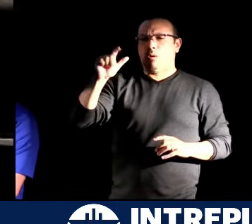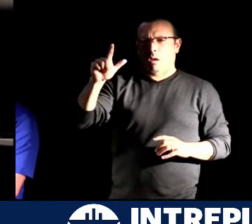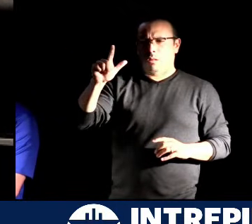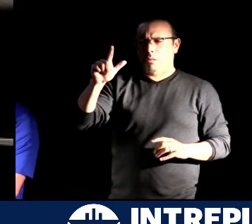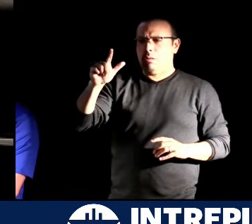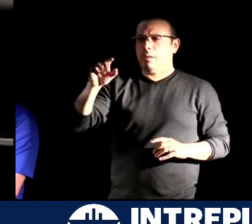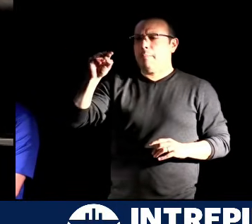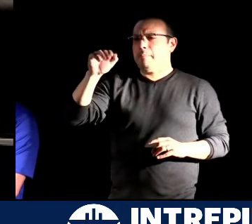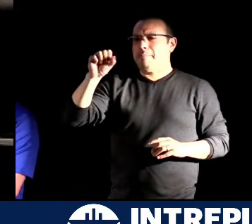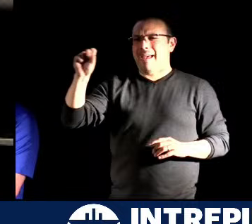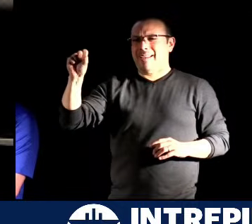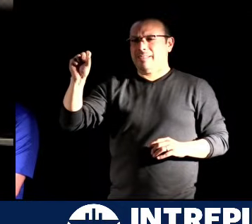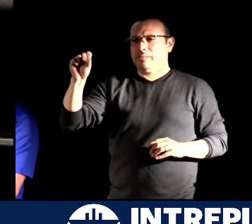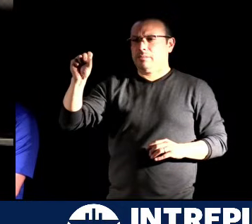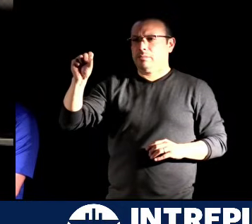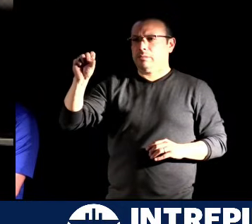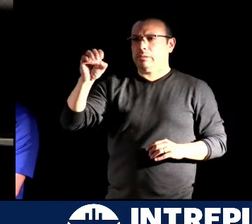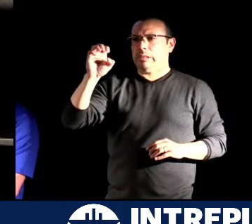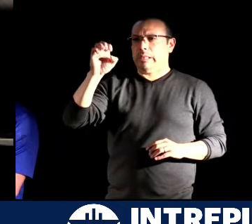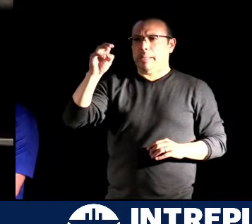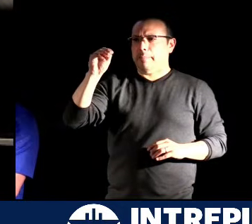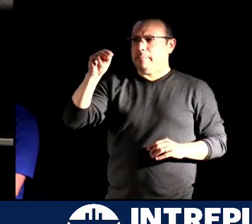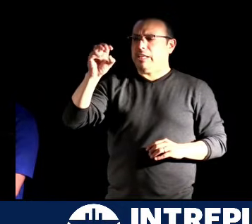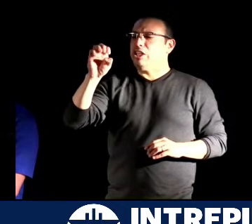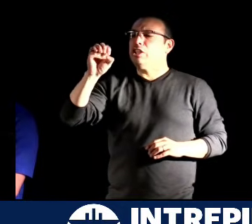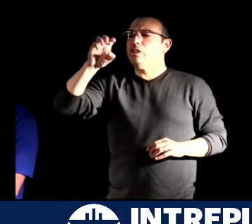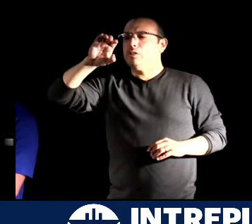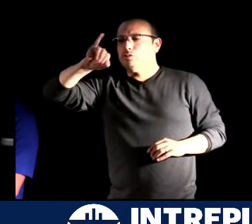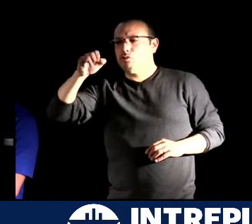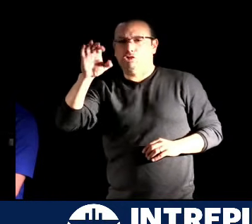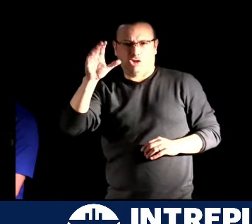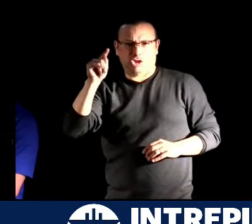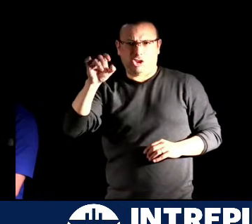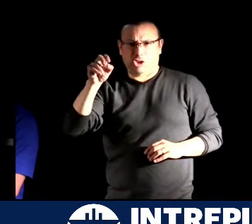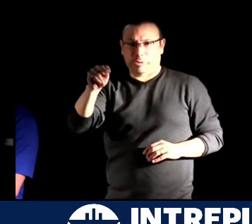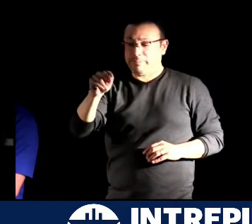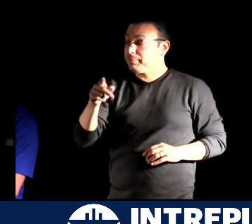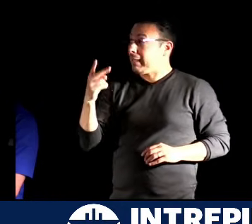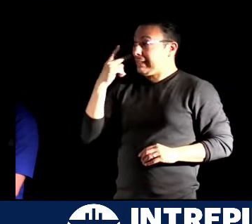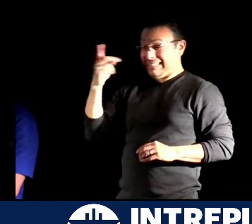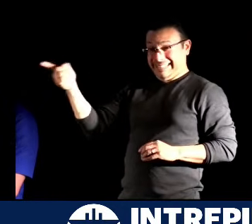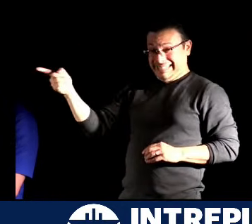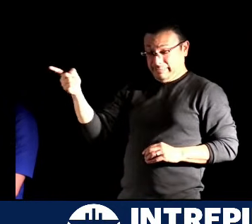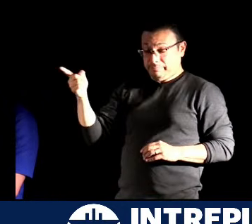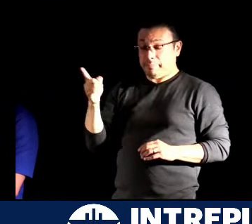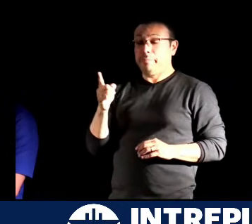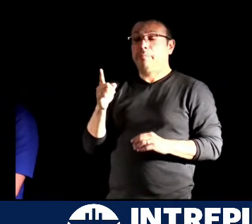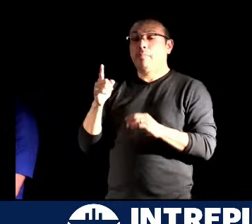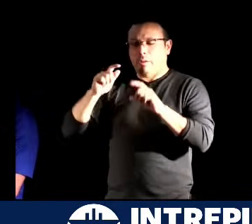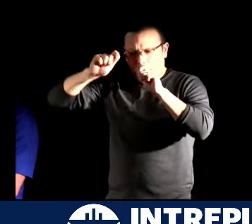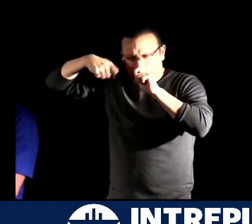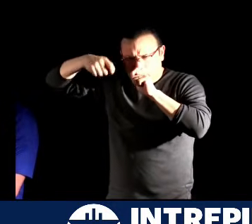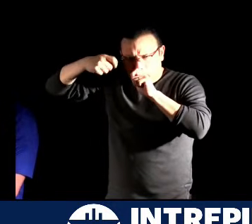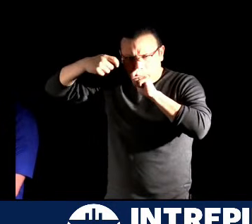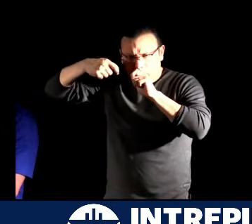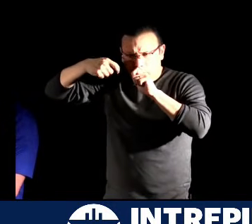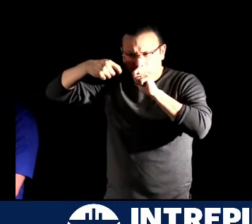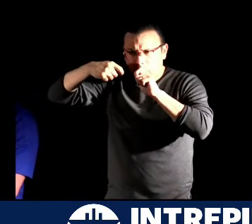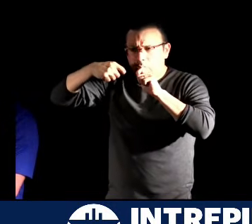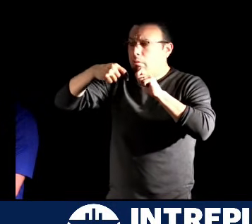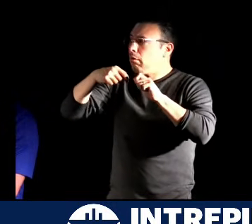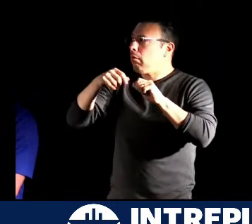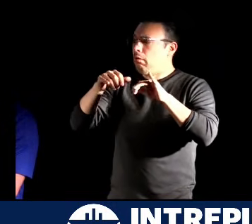We understand the structure of these events. But when you look at the complexity that Parker Solar Probe is showing us, it's basically